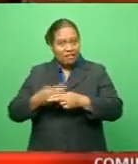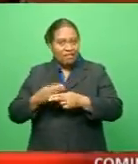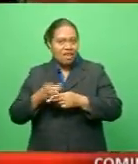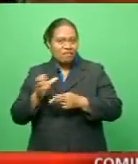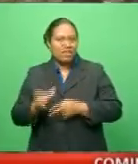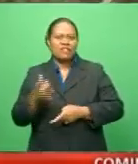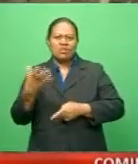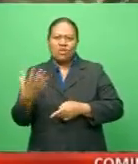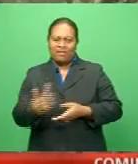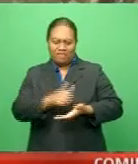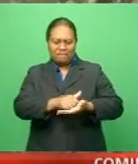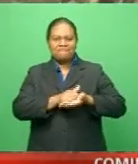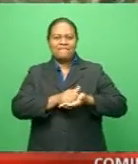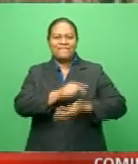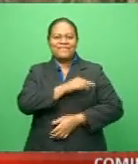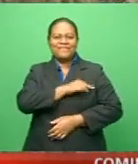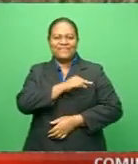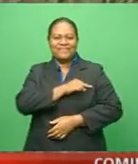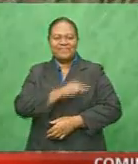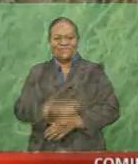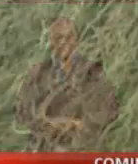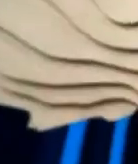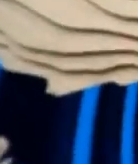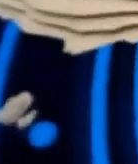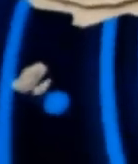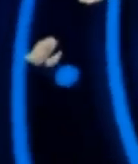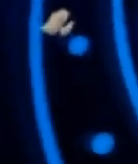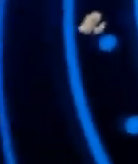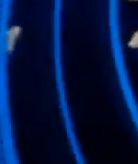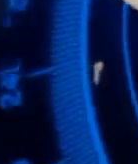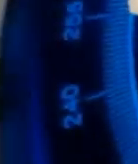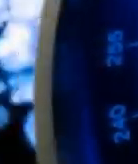to maintain quality. Stay with us.